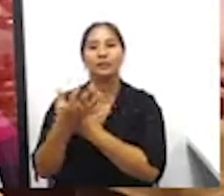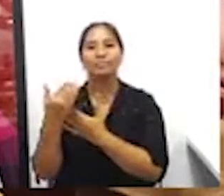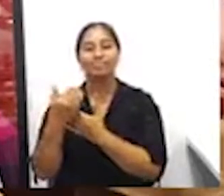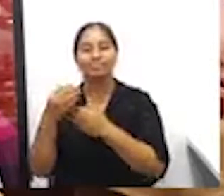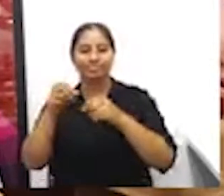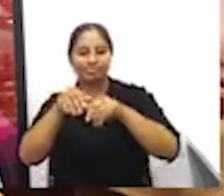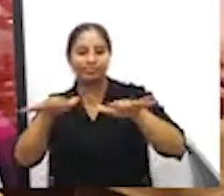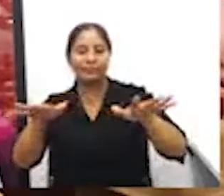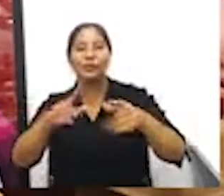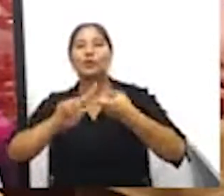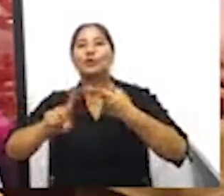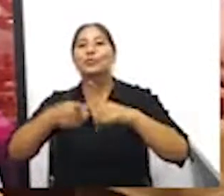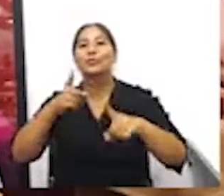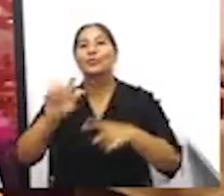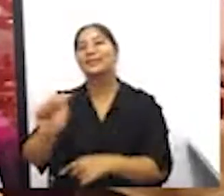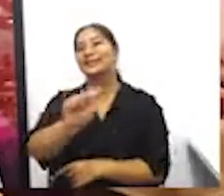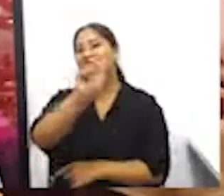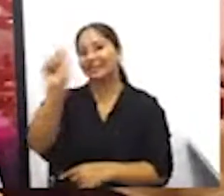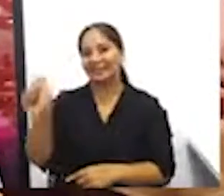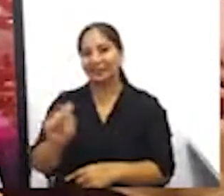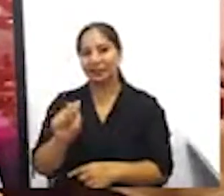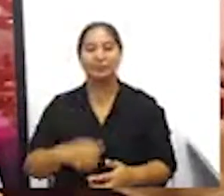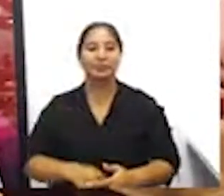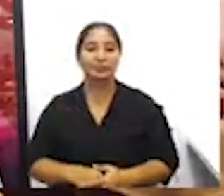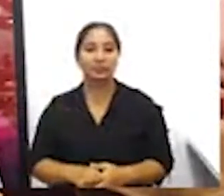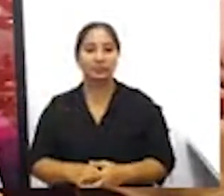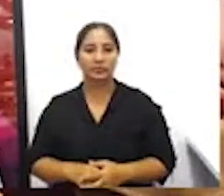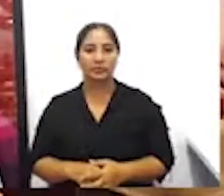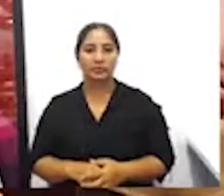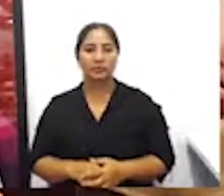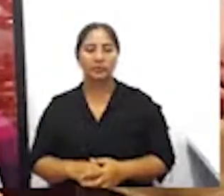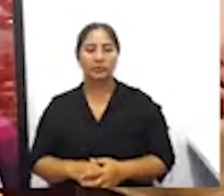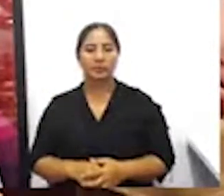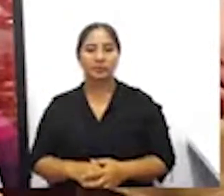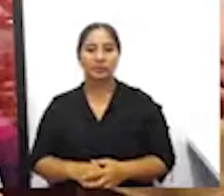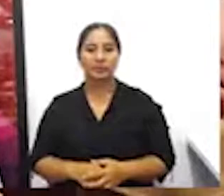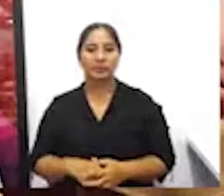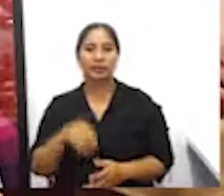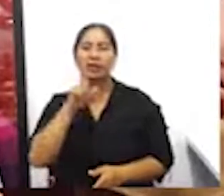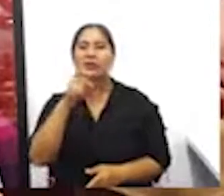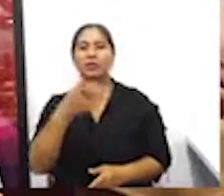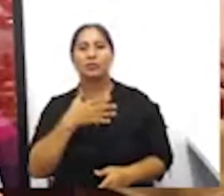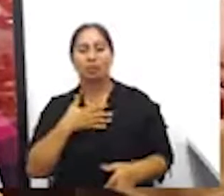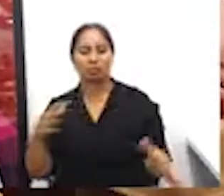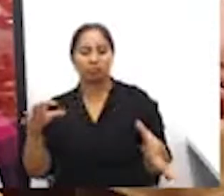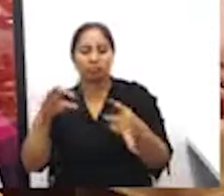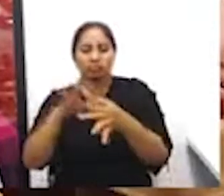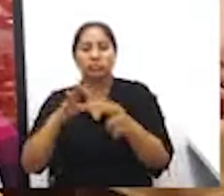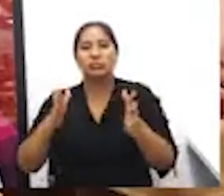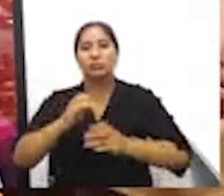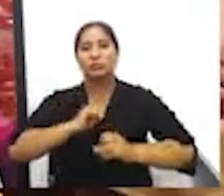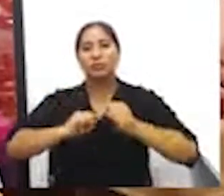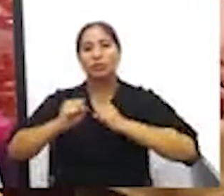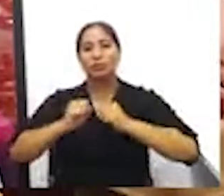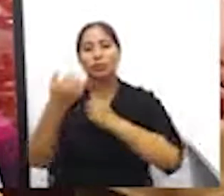PDR. So right now we are making a report about the national human development in